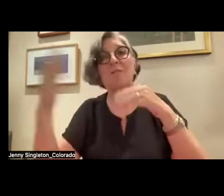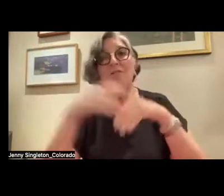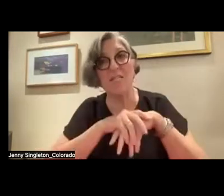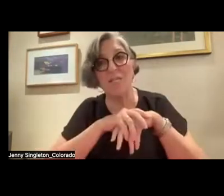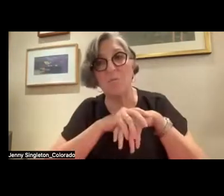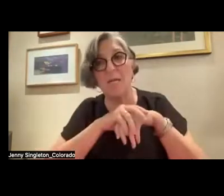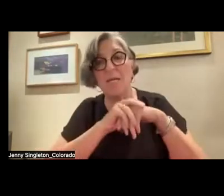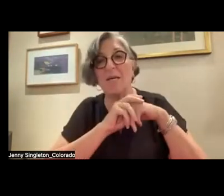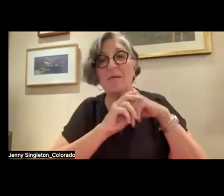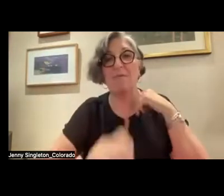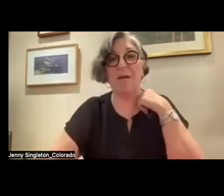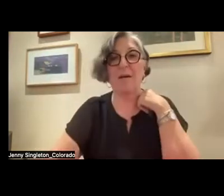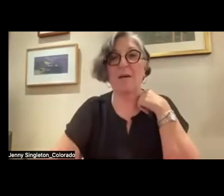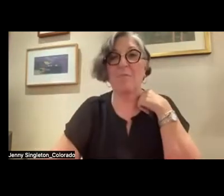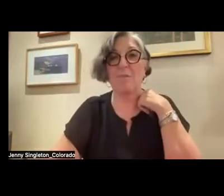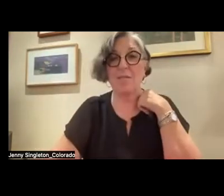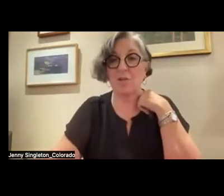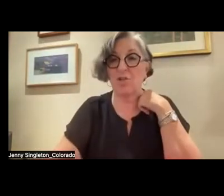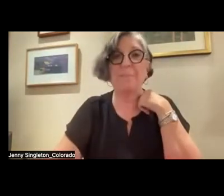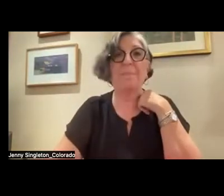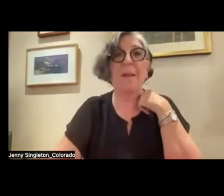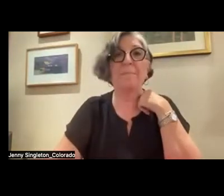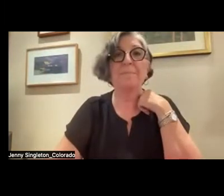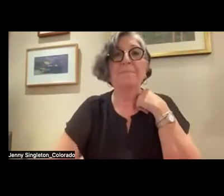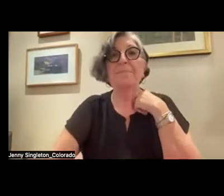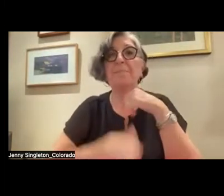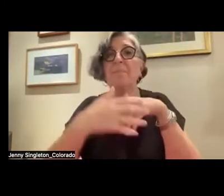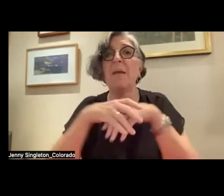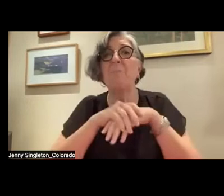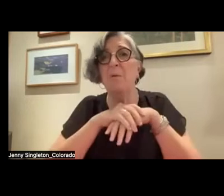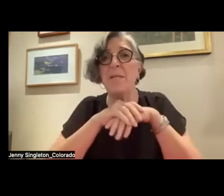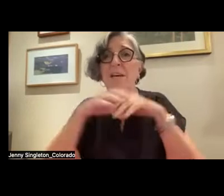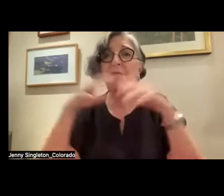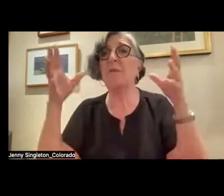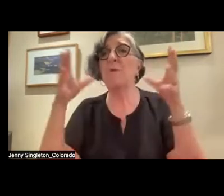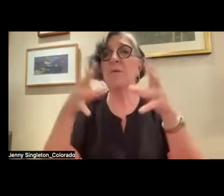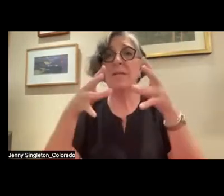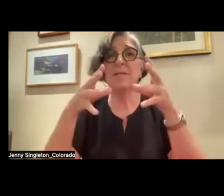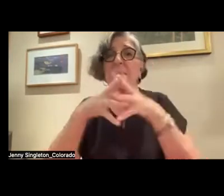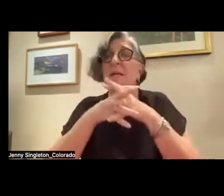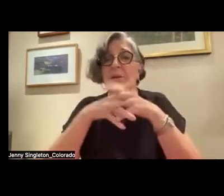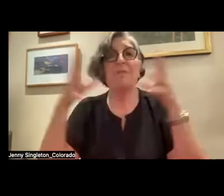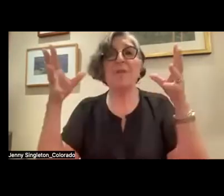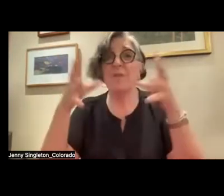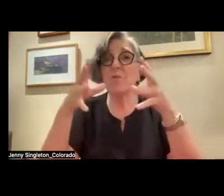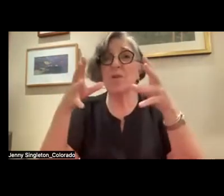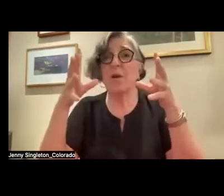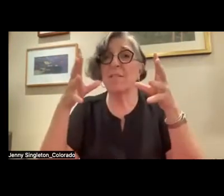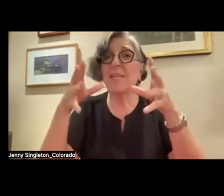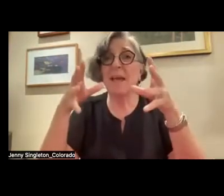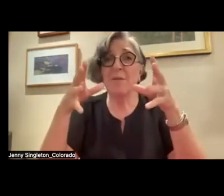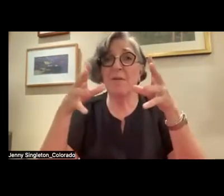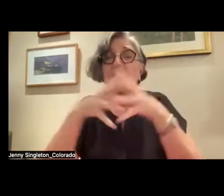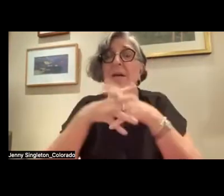very interesting domain of research. But when deaf communities or deaf individuals are